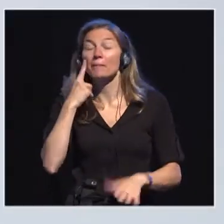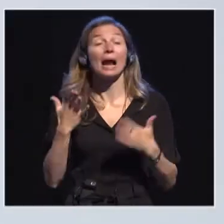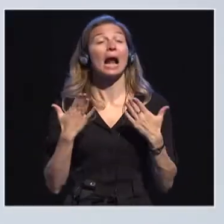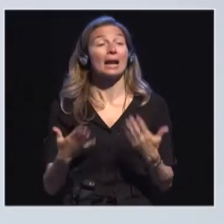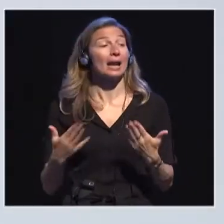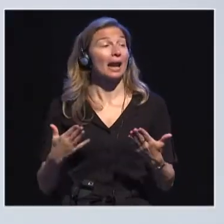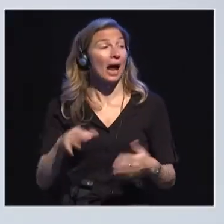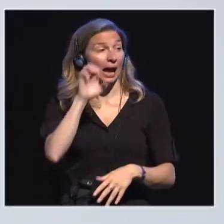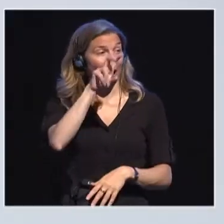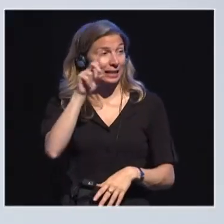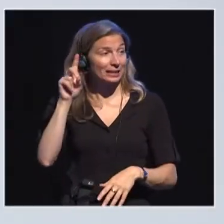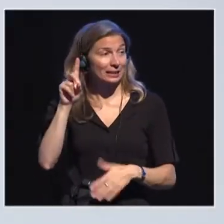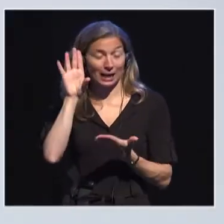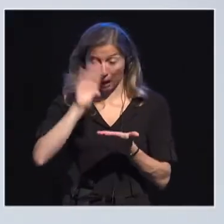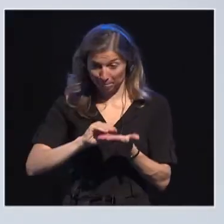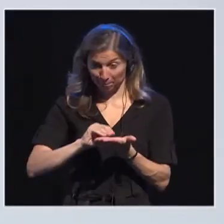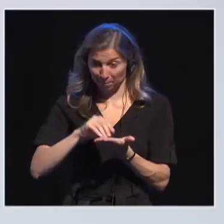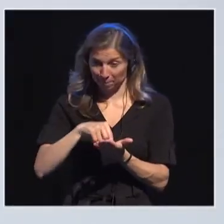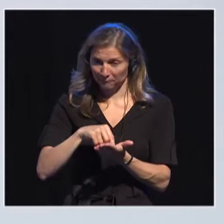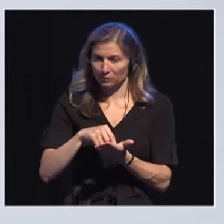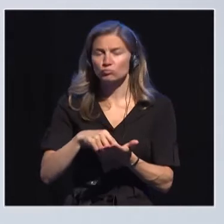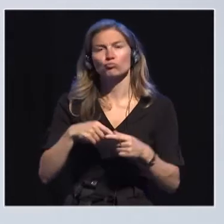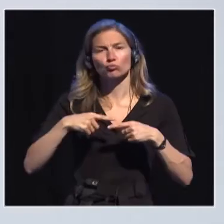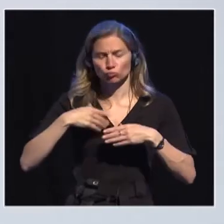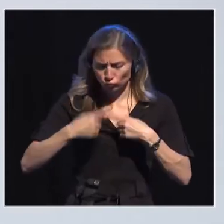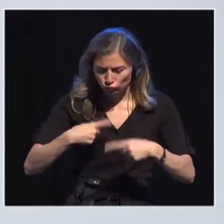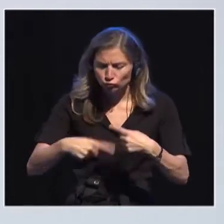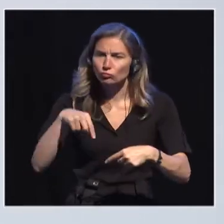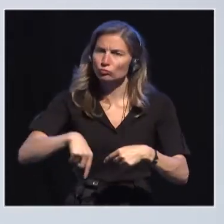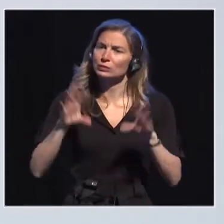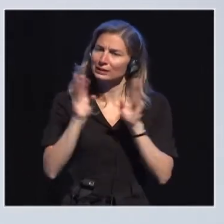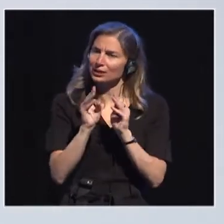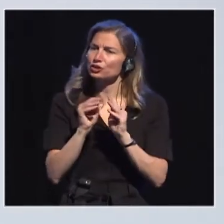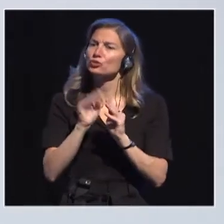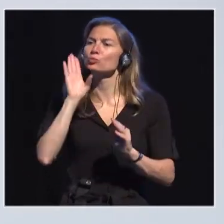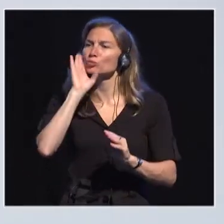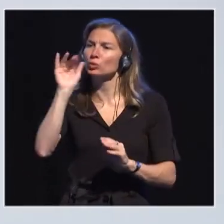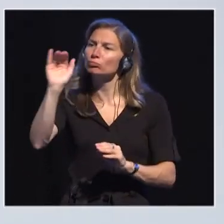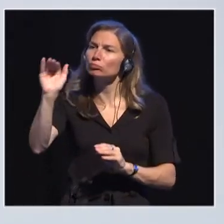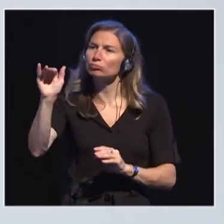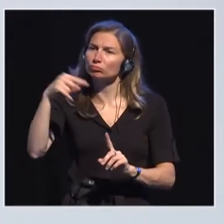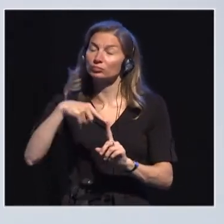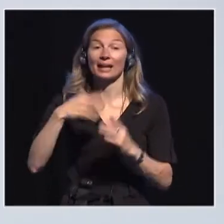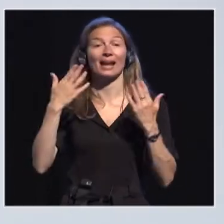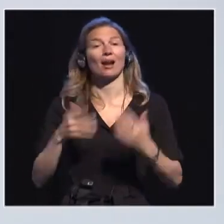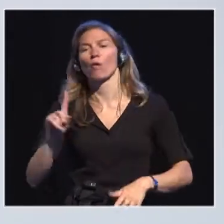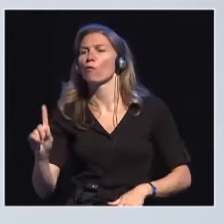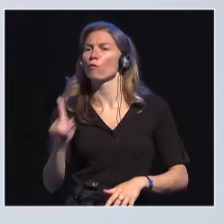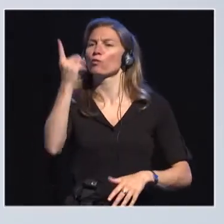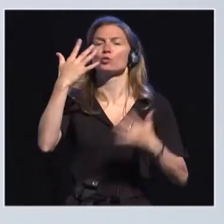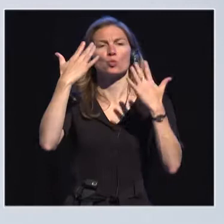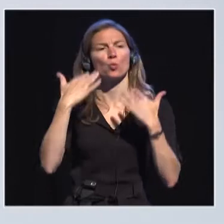the EDD app throughout the session. And I'm going to ask you to answer the first audience poll